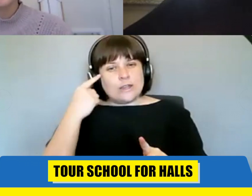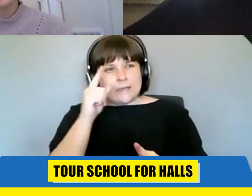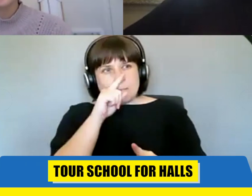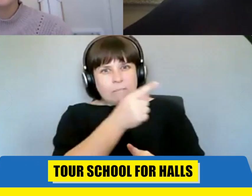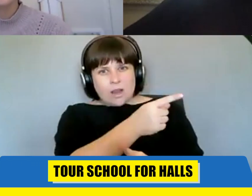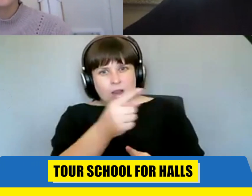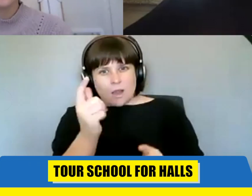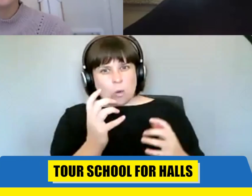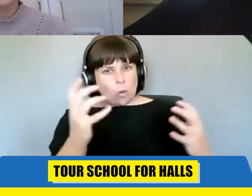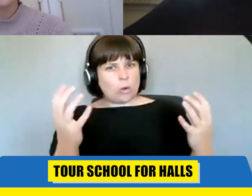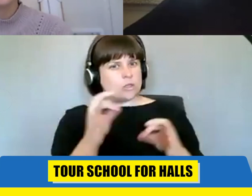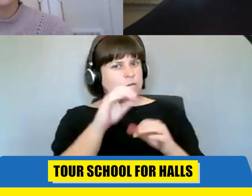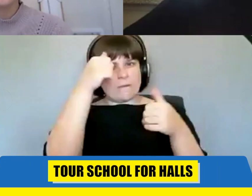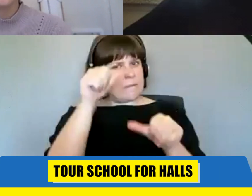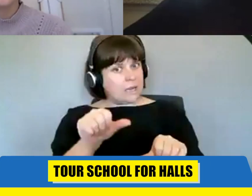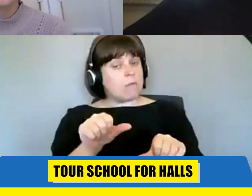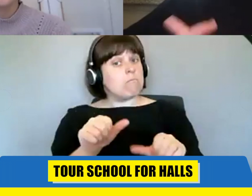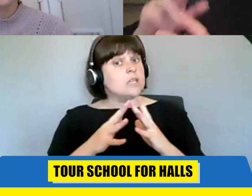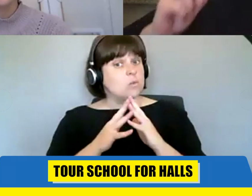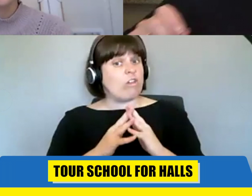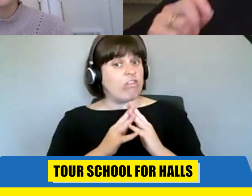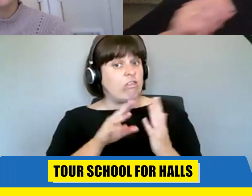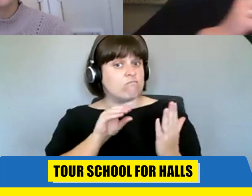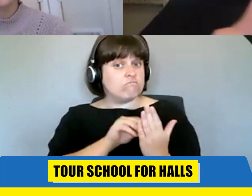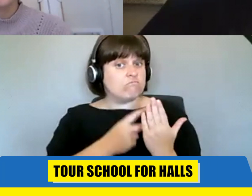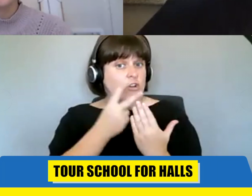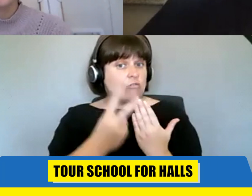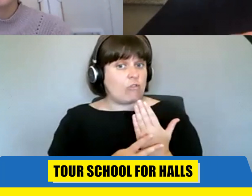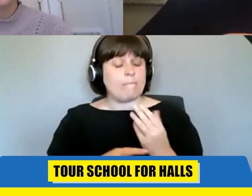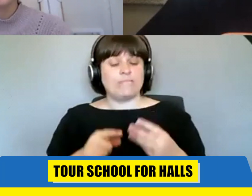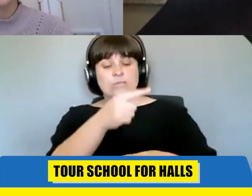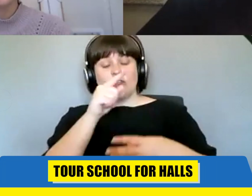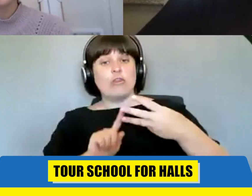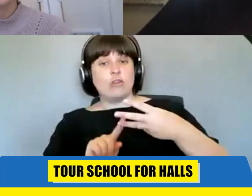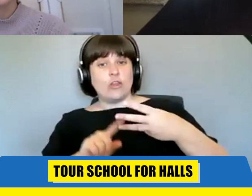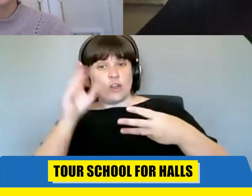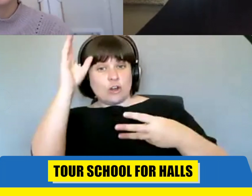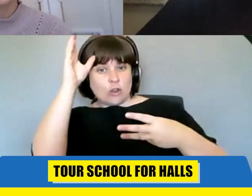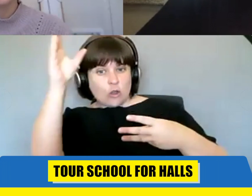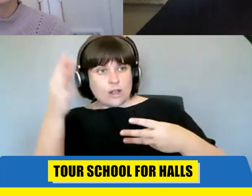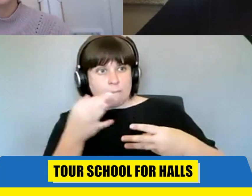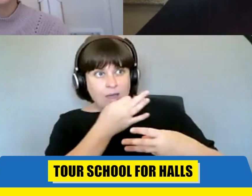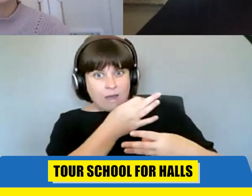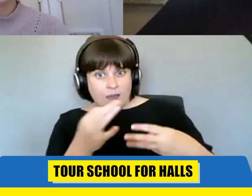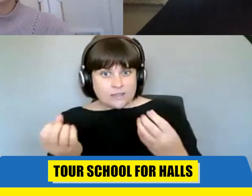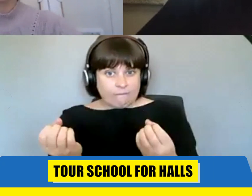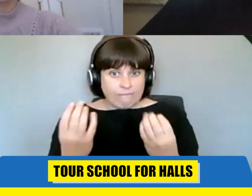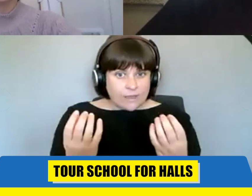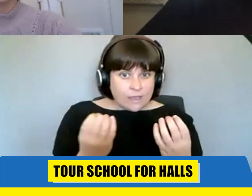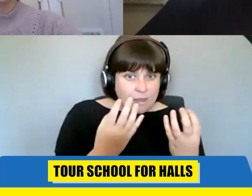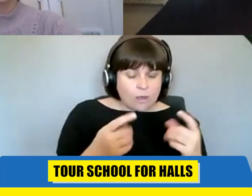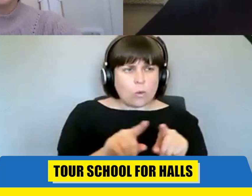with. And the third key concept is seek feedback and get to know